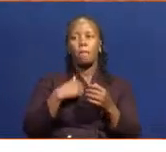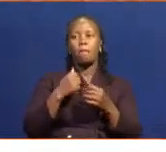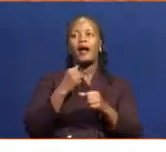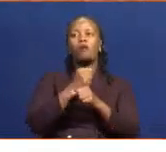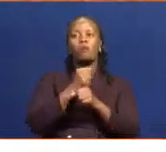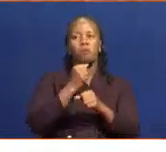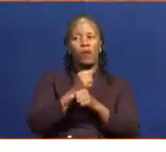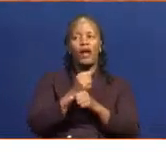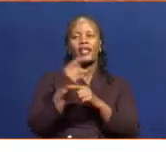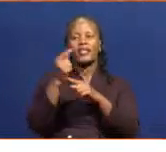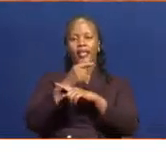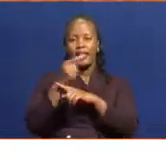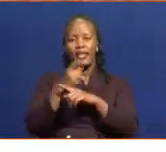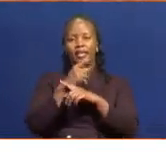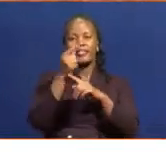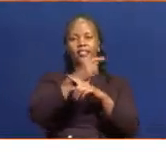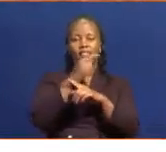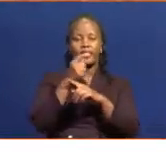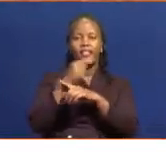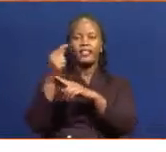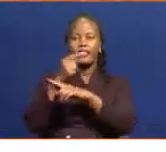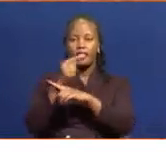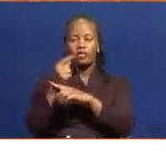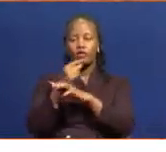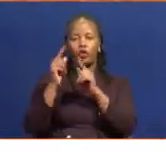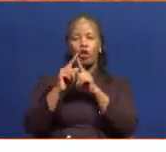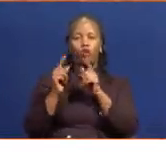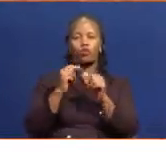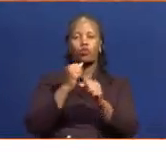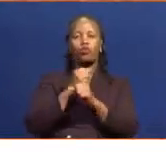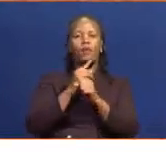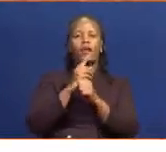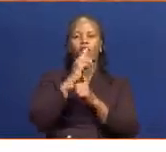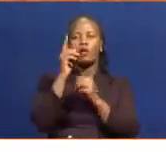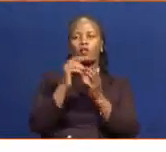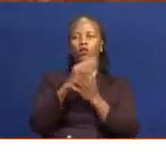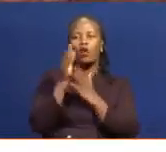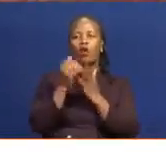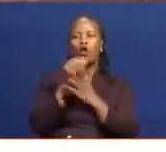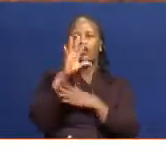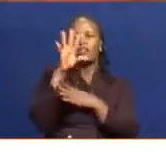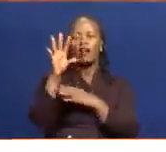well because I'm trying to connect them to be close to the best in the country, the best in Africa.